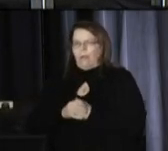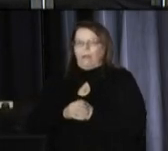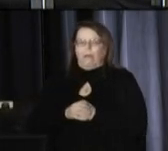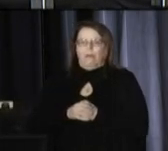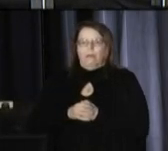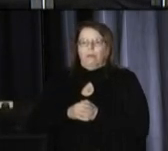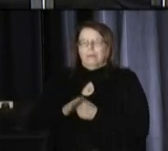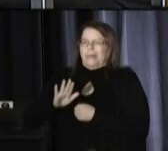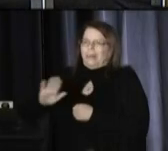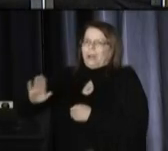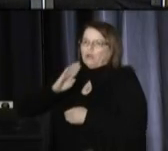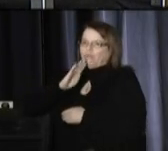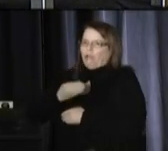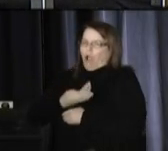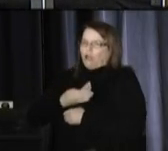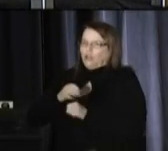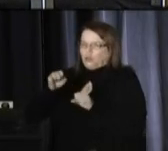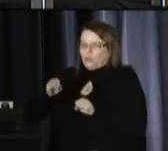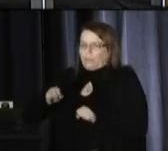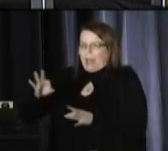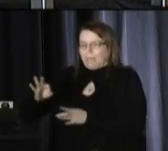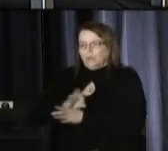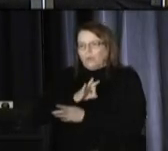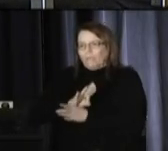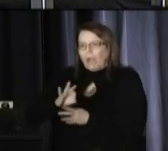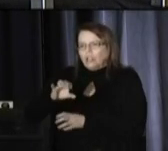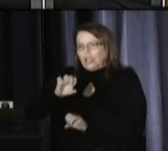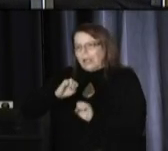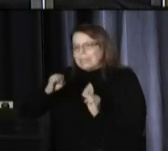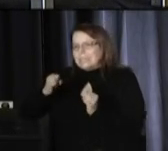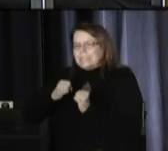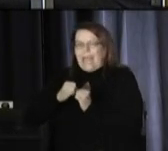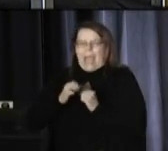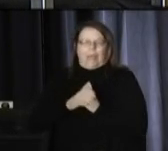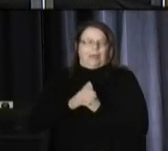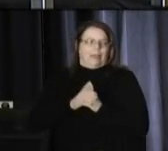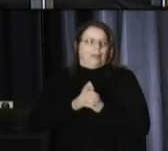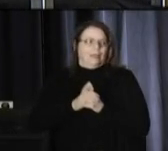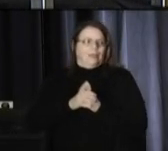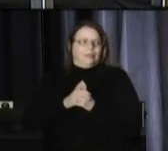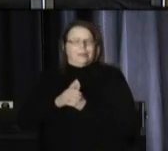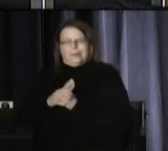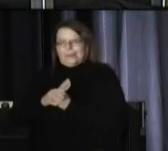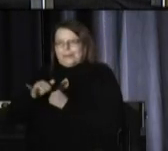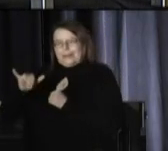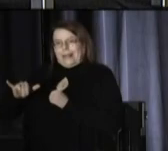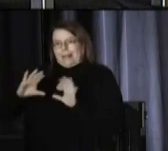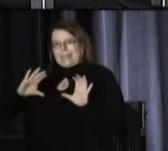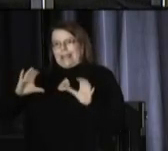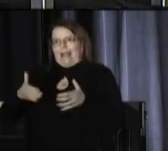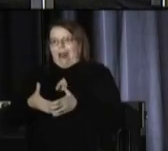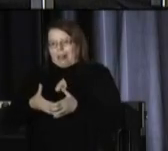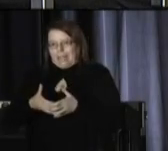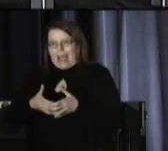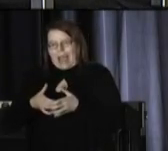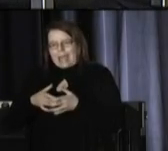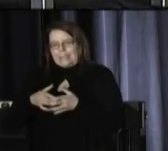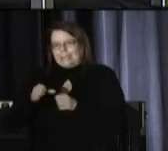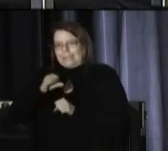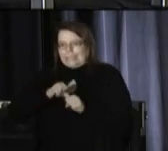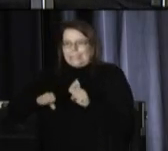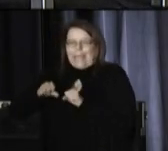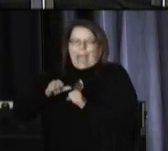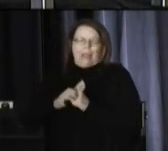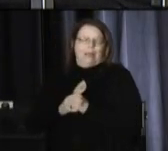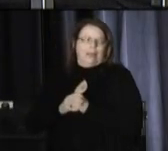their daughters to be able to function in this society in the way that, you know, in this colonized society that I